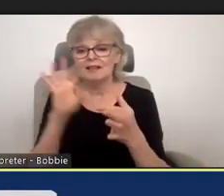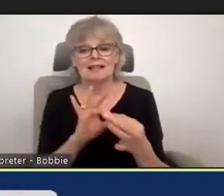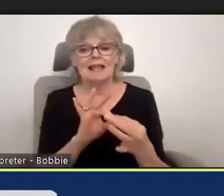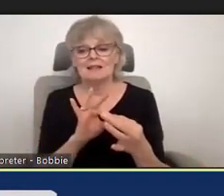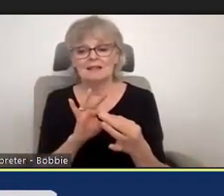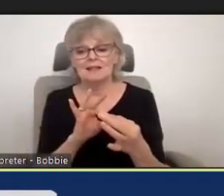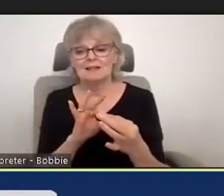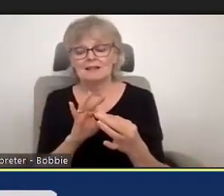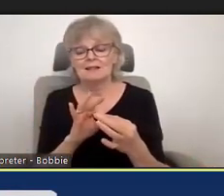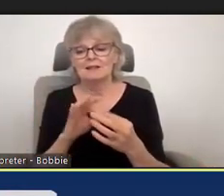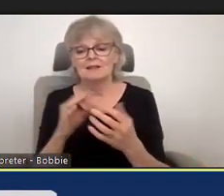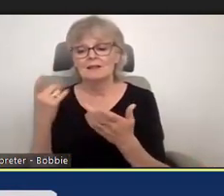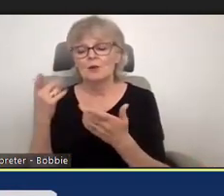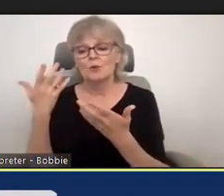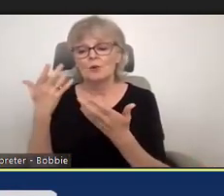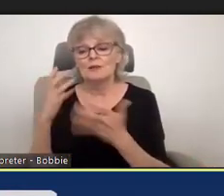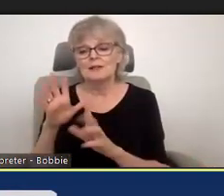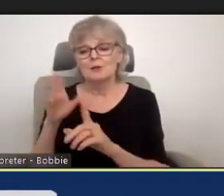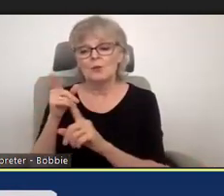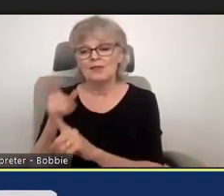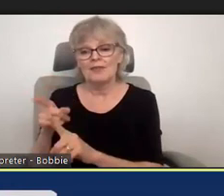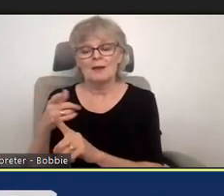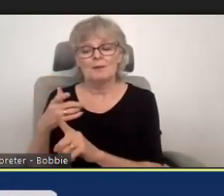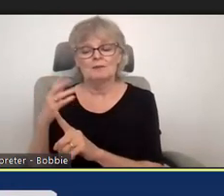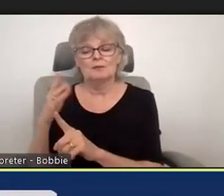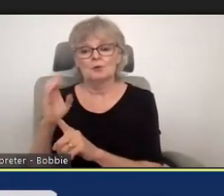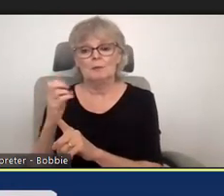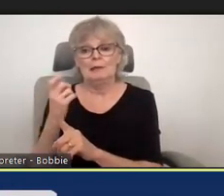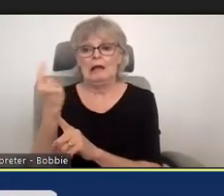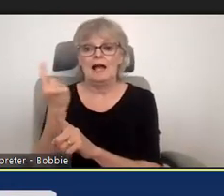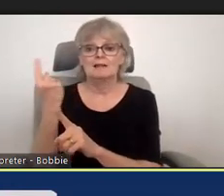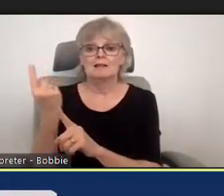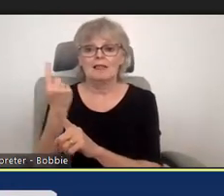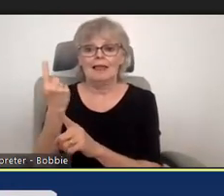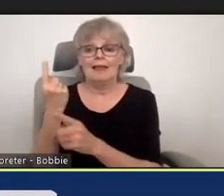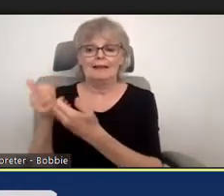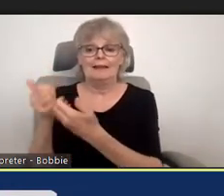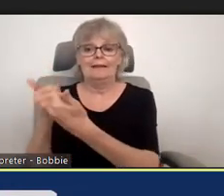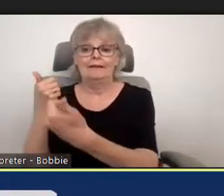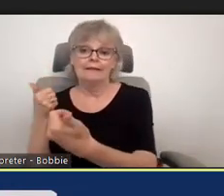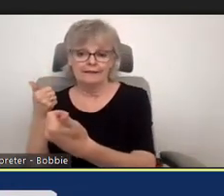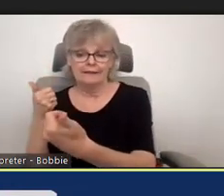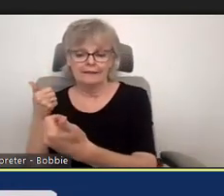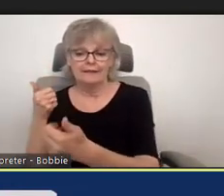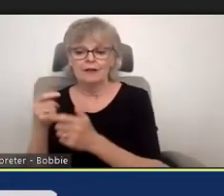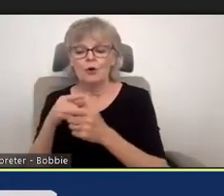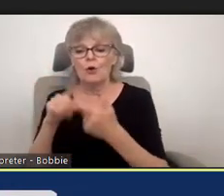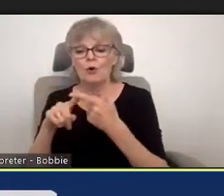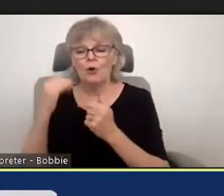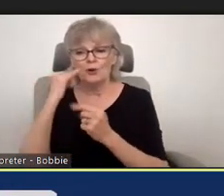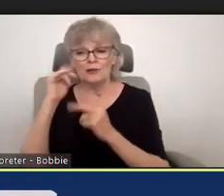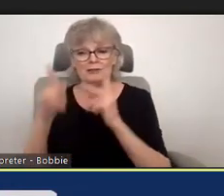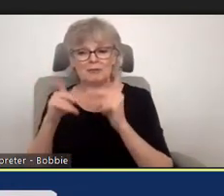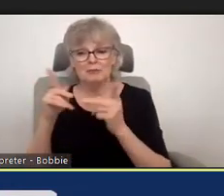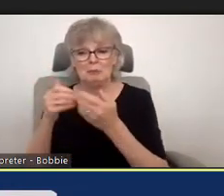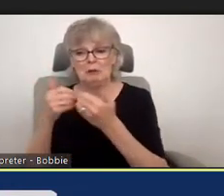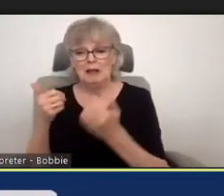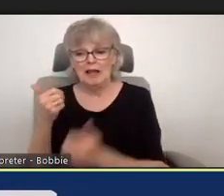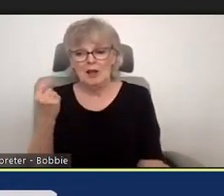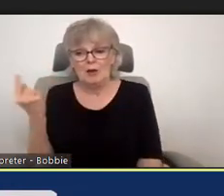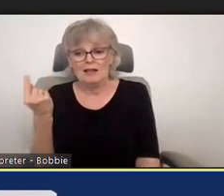didn't experience that isolation, or even when people are isolated,